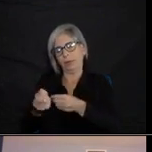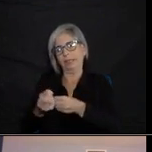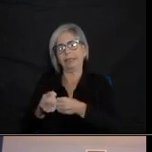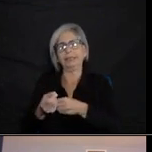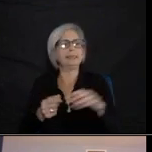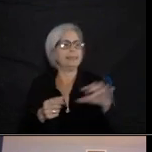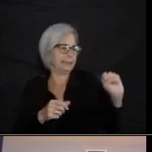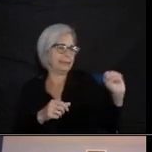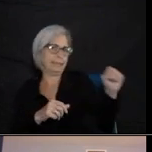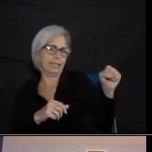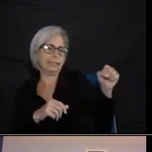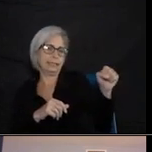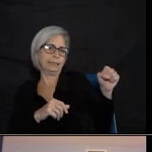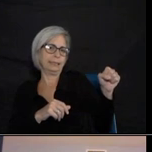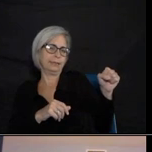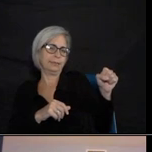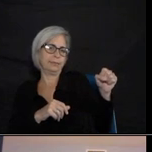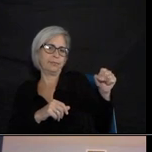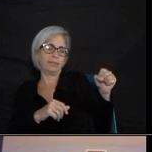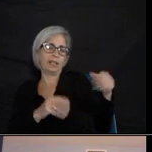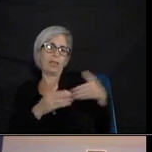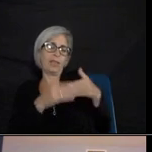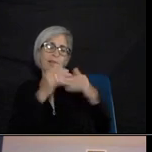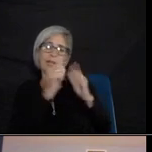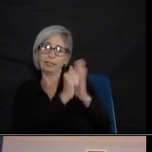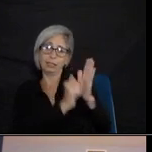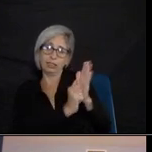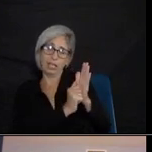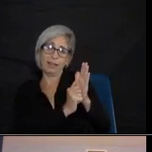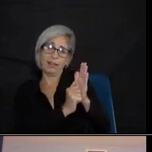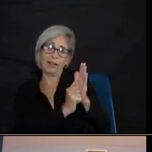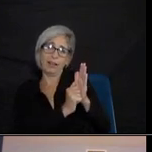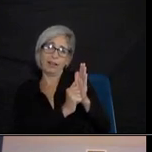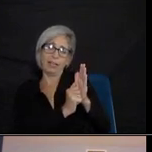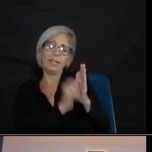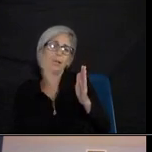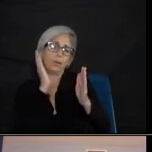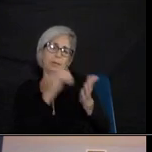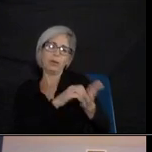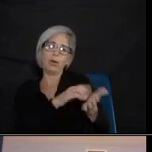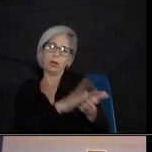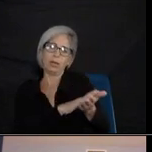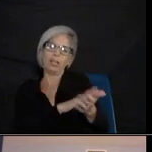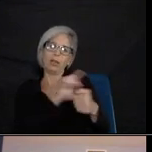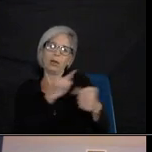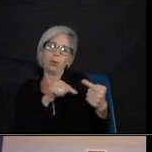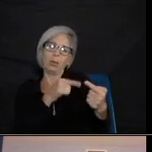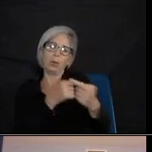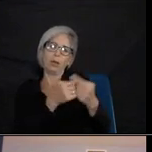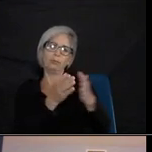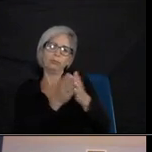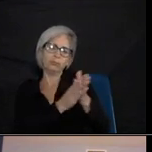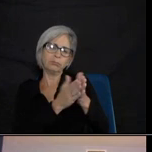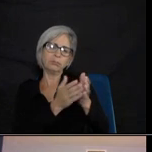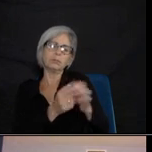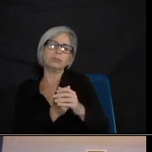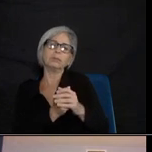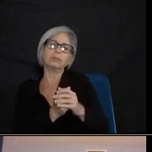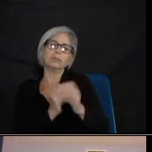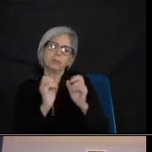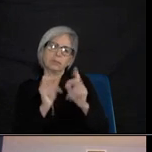And if the next agenda rolls around, it will be so notated when it's anticipated. Okay.